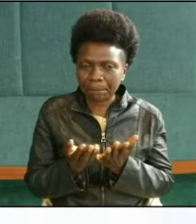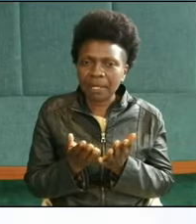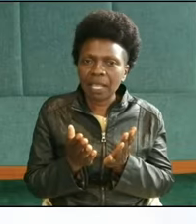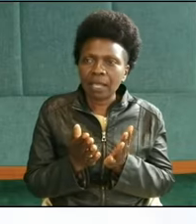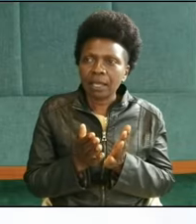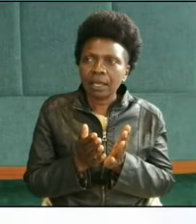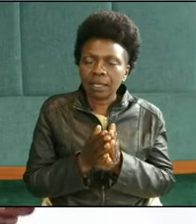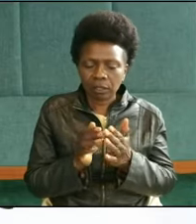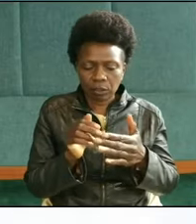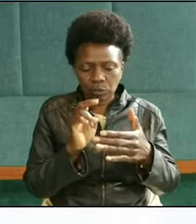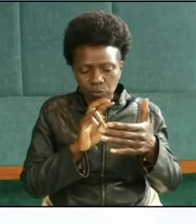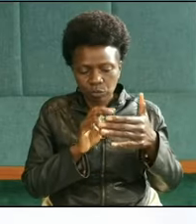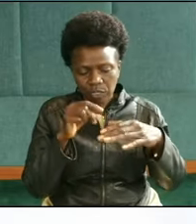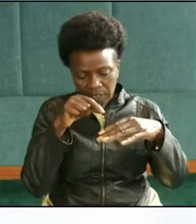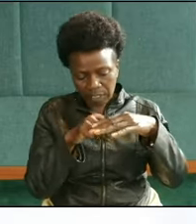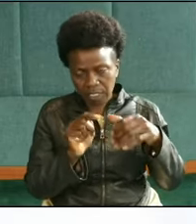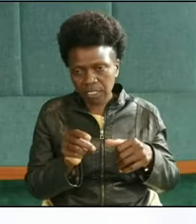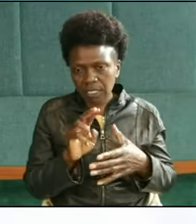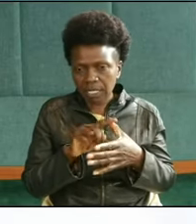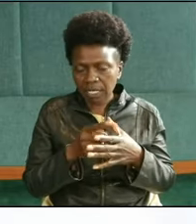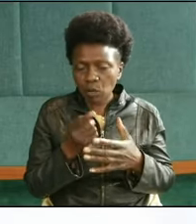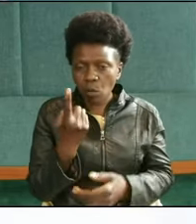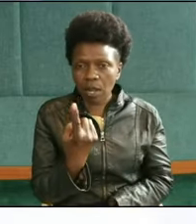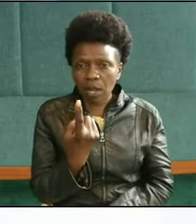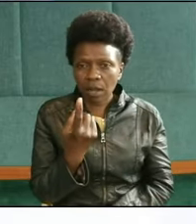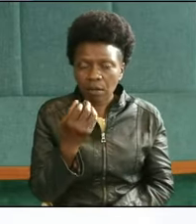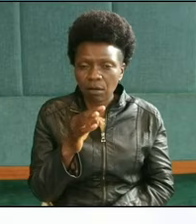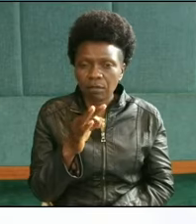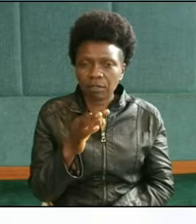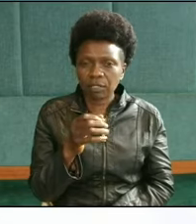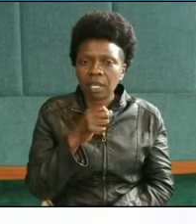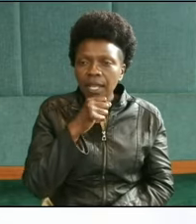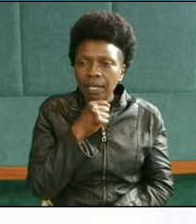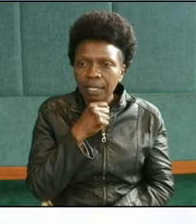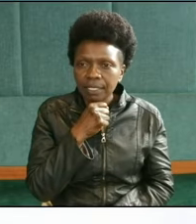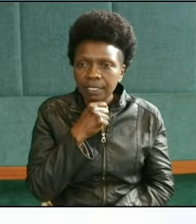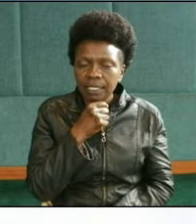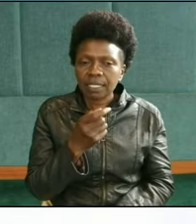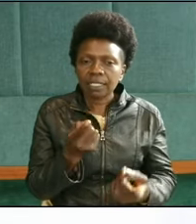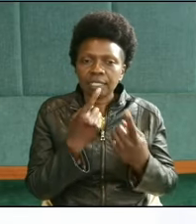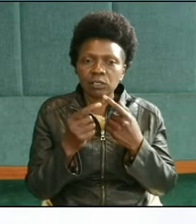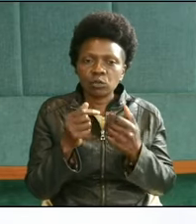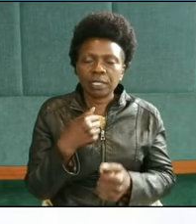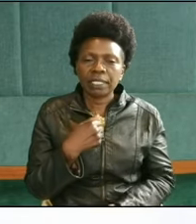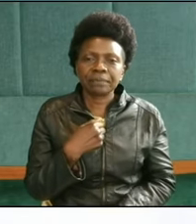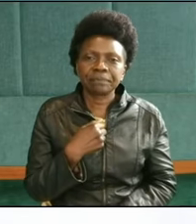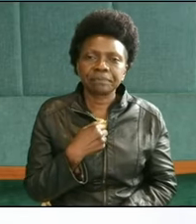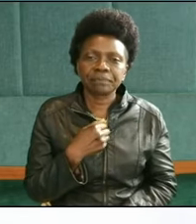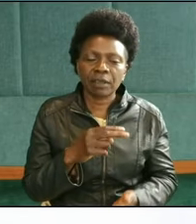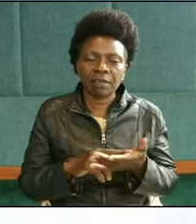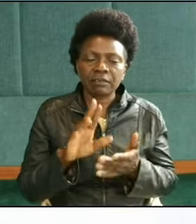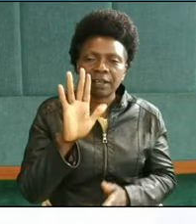and look inside it. Then one of the elders said to me,